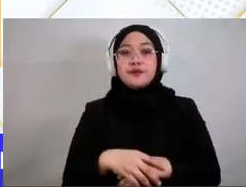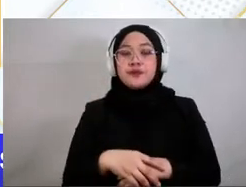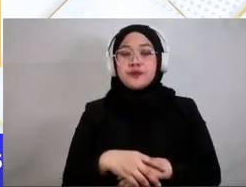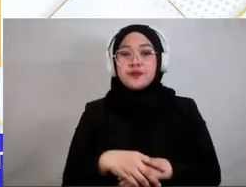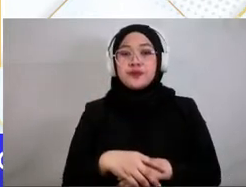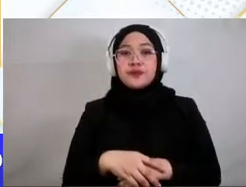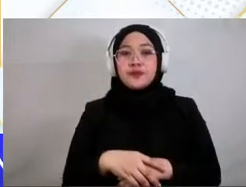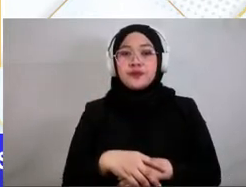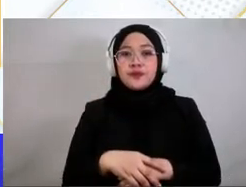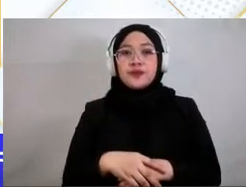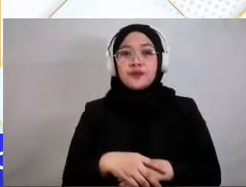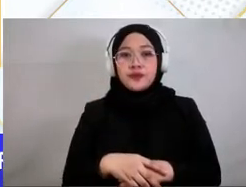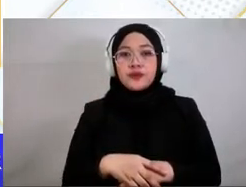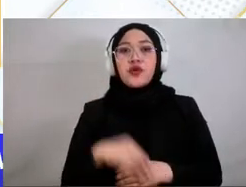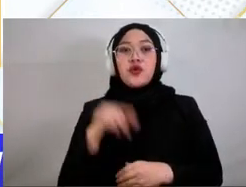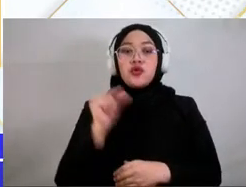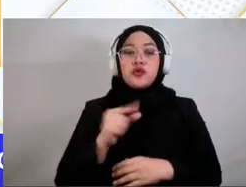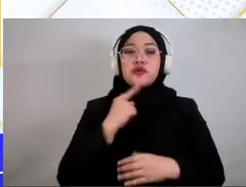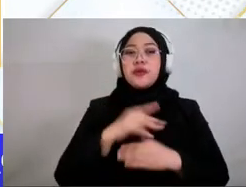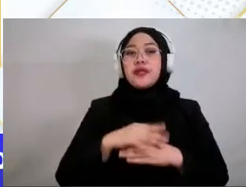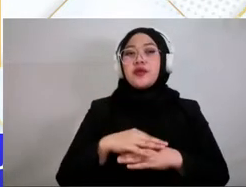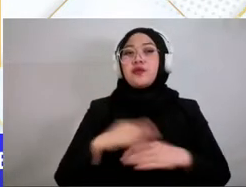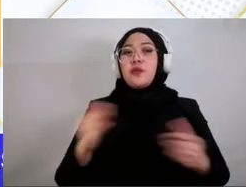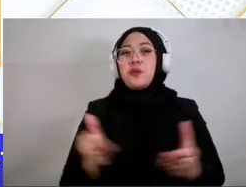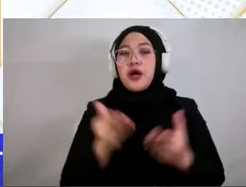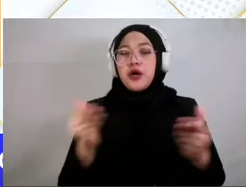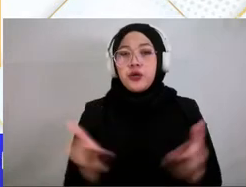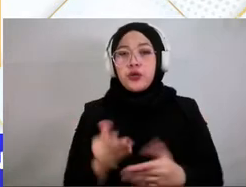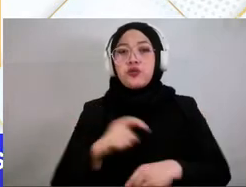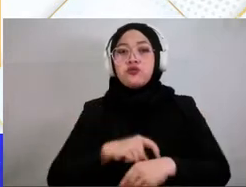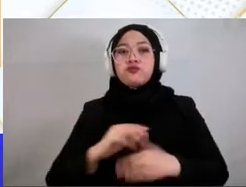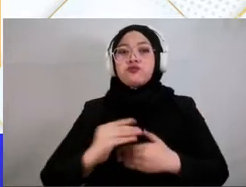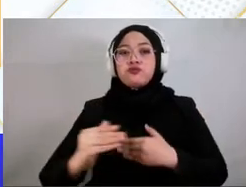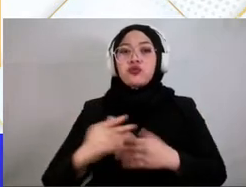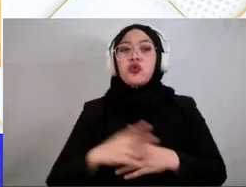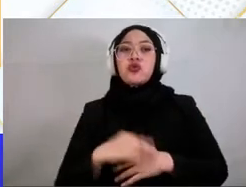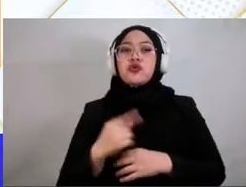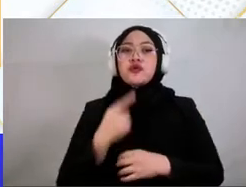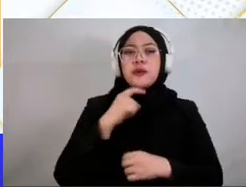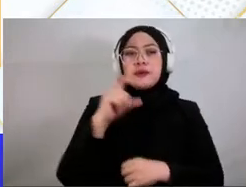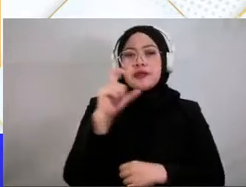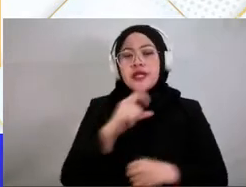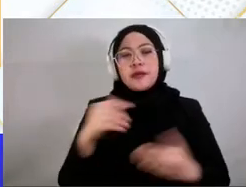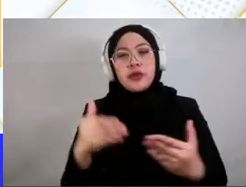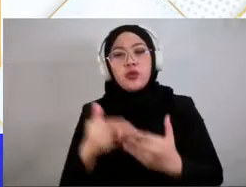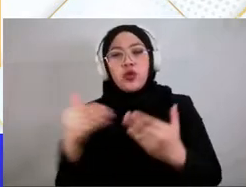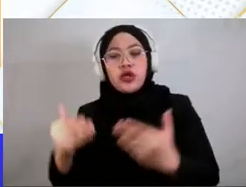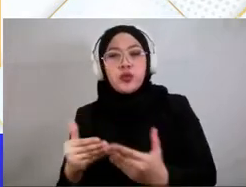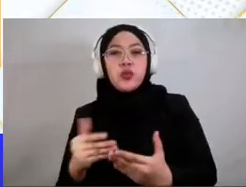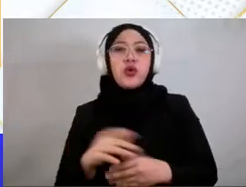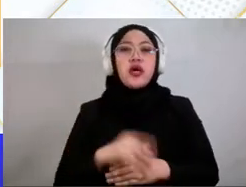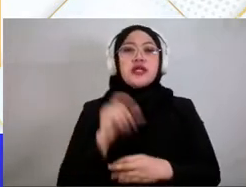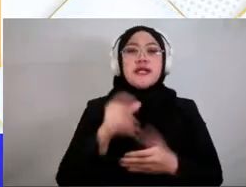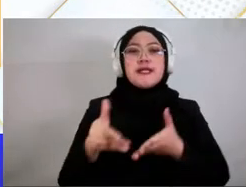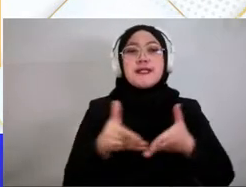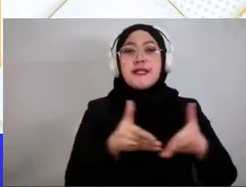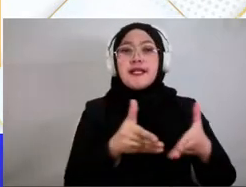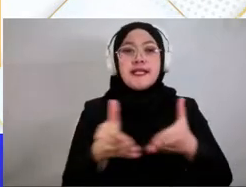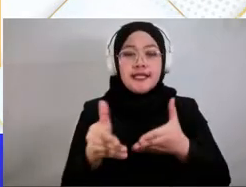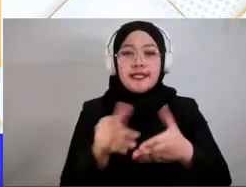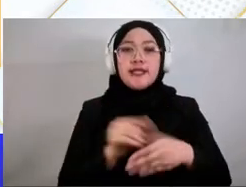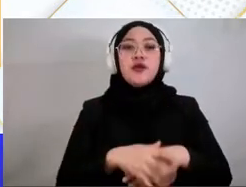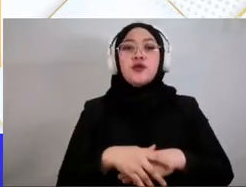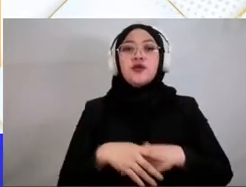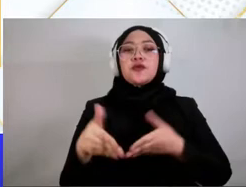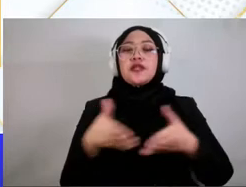may present with us an opportune time to start exploring regional peacekeeping operations in our Asia Pacific